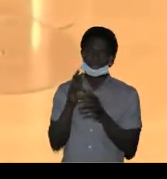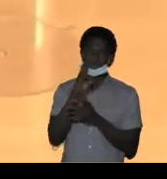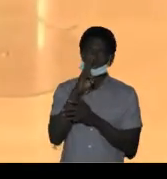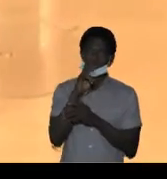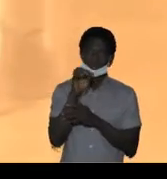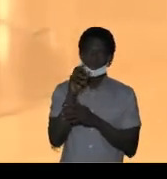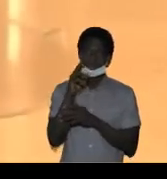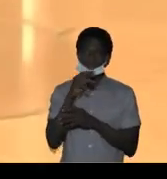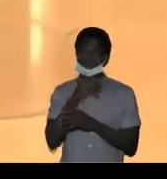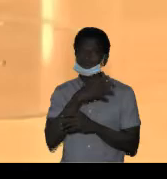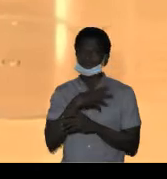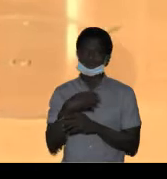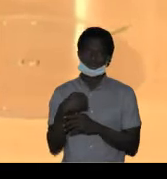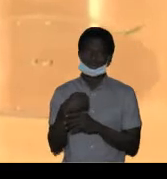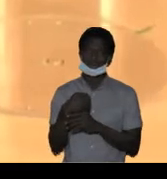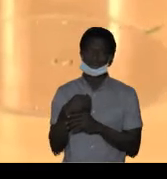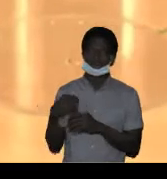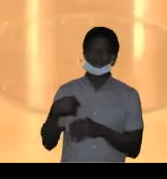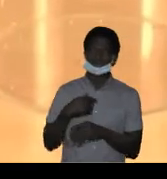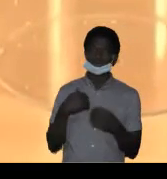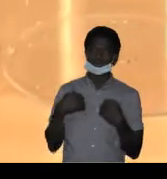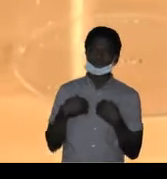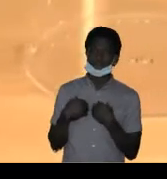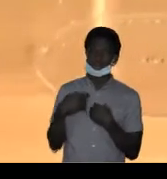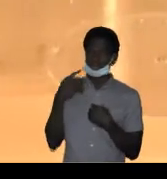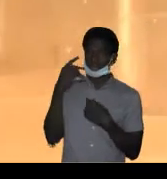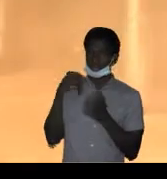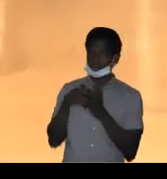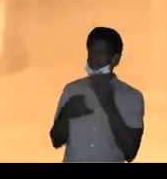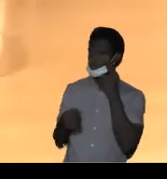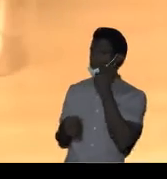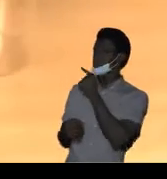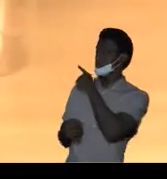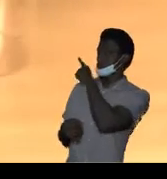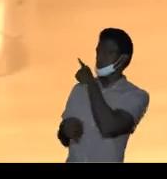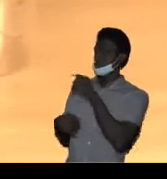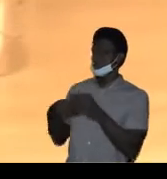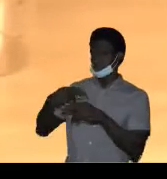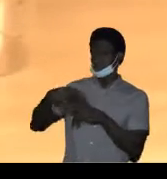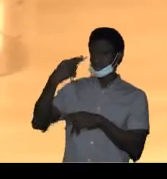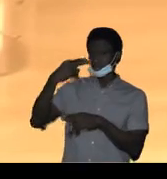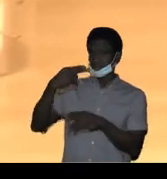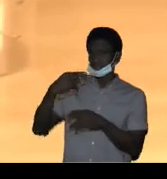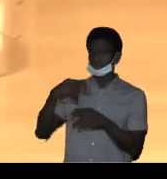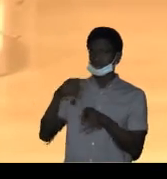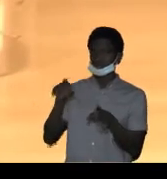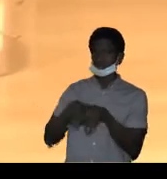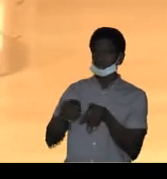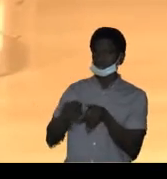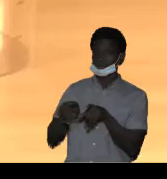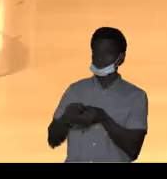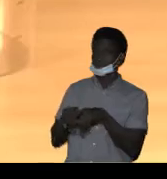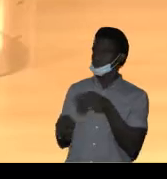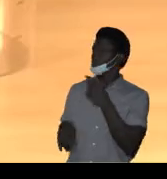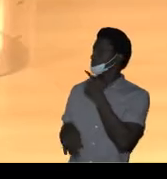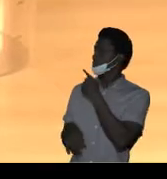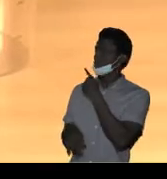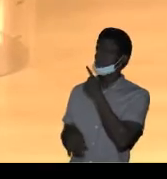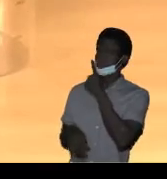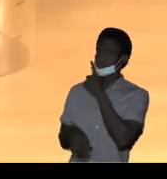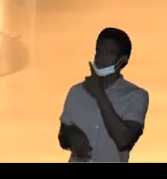of volume of a cylinder and a volume of a sphere. We have a cylinder and a sphere with the same height and